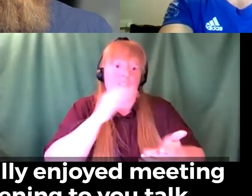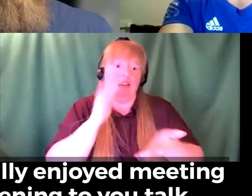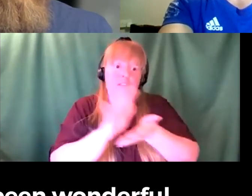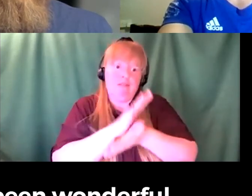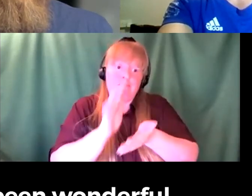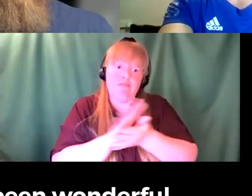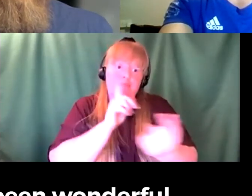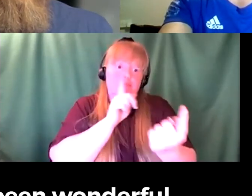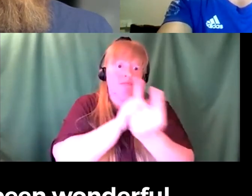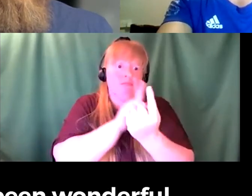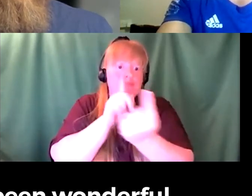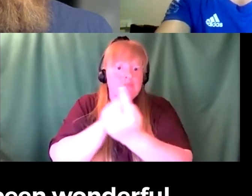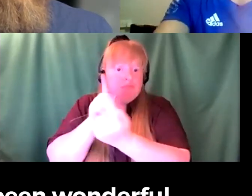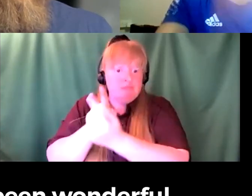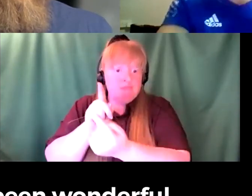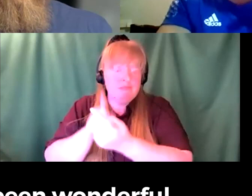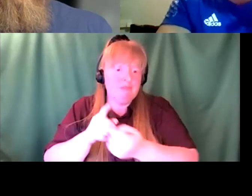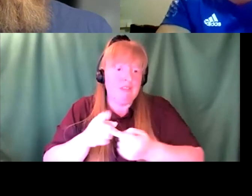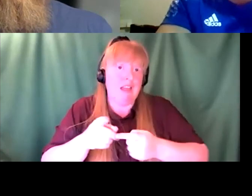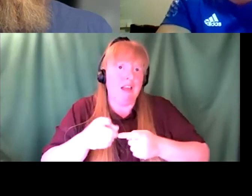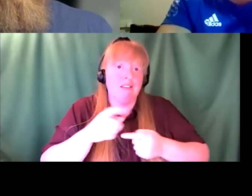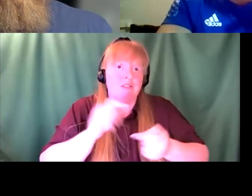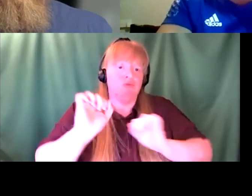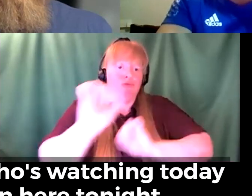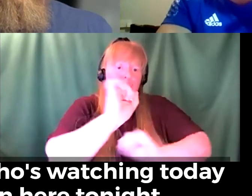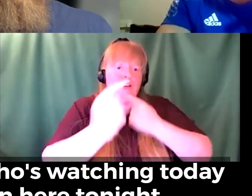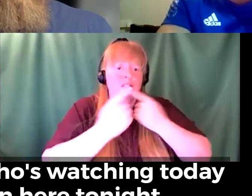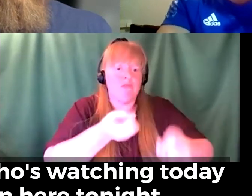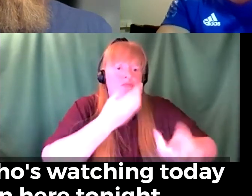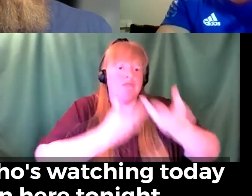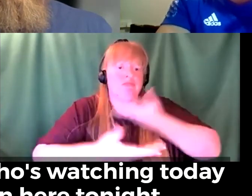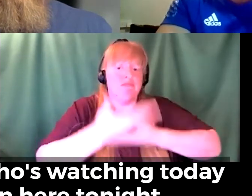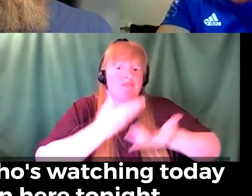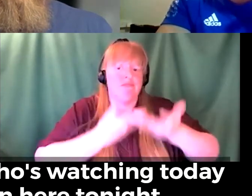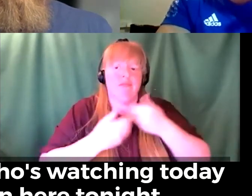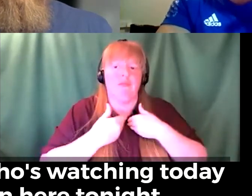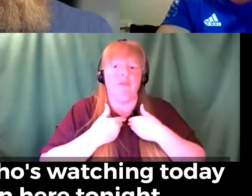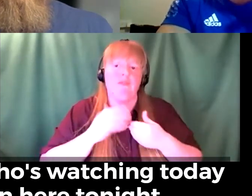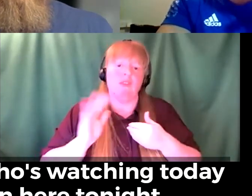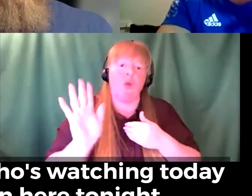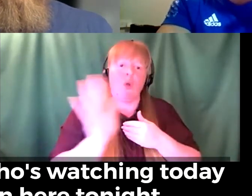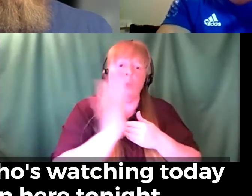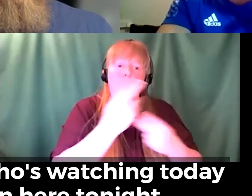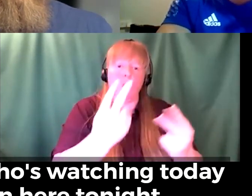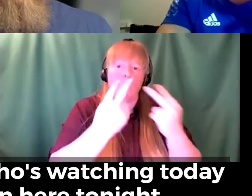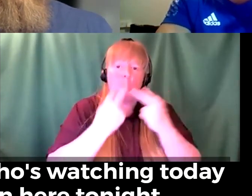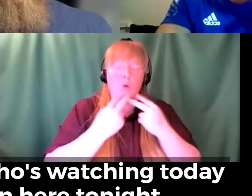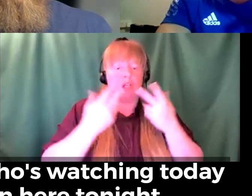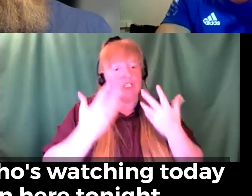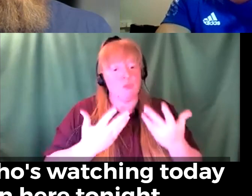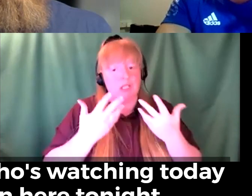to you talk. I just think it's been wonderful. Just for everyone who's watching today